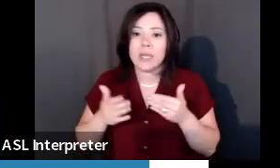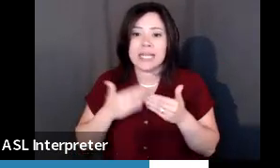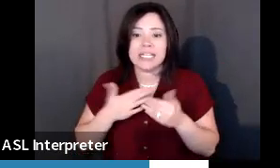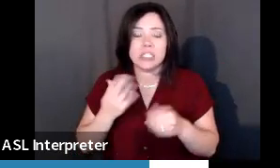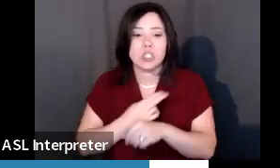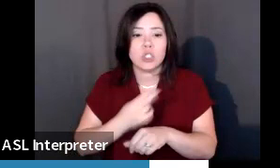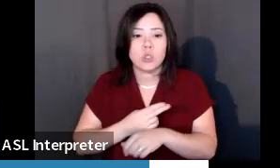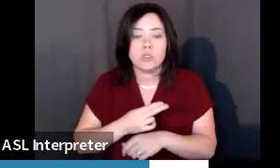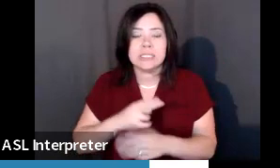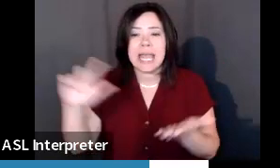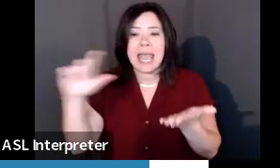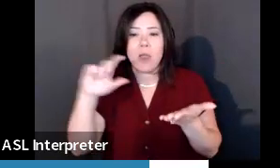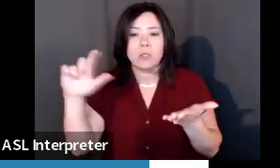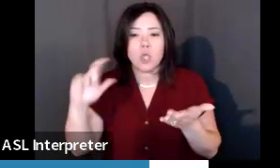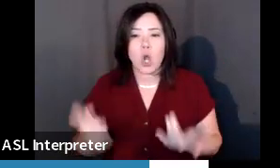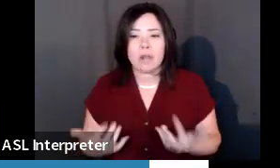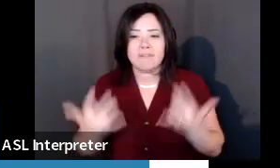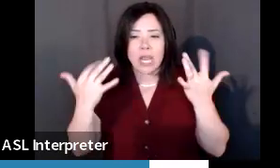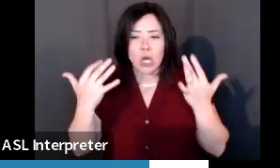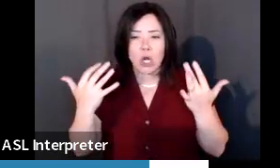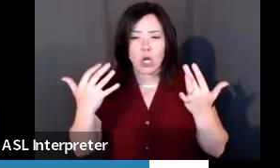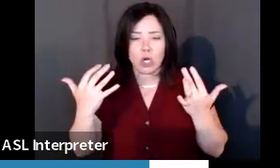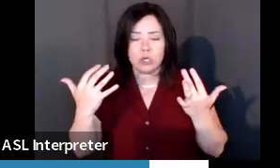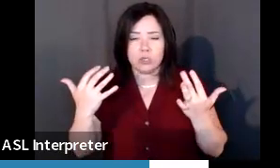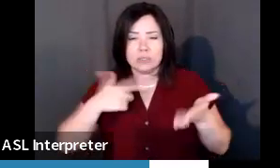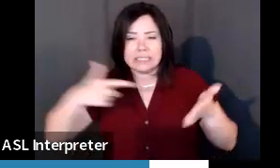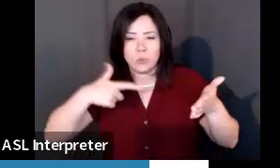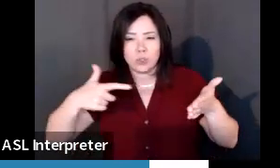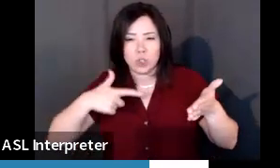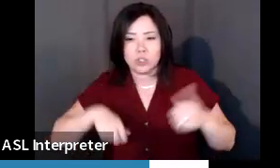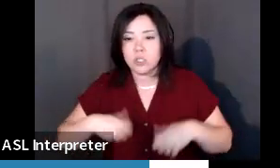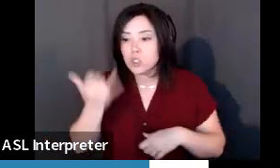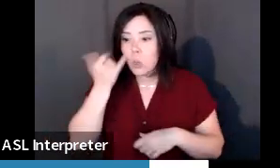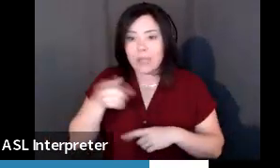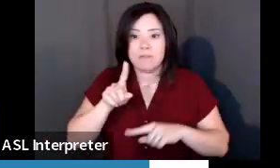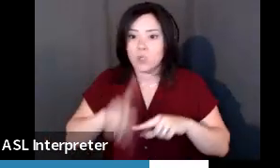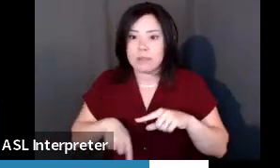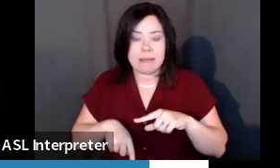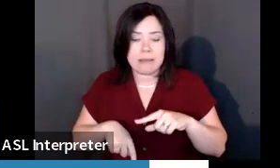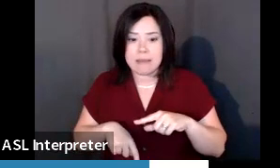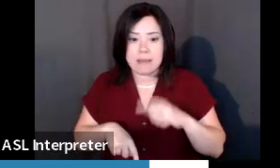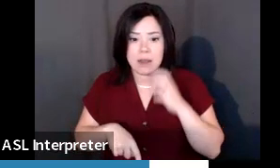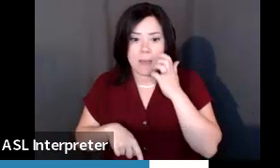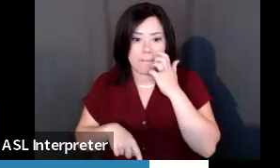aerosol fire extinguishers. So if you are not able to